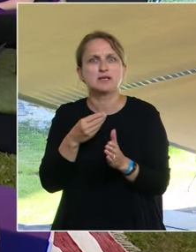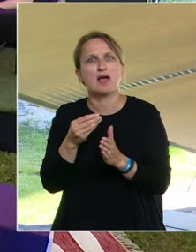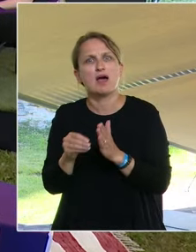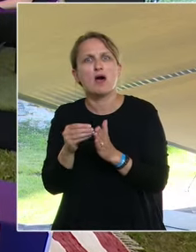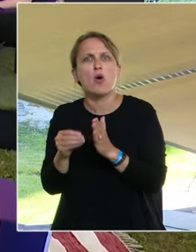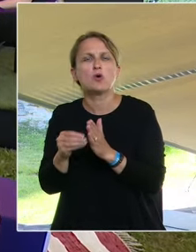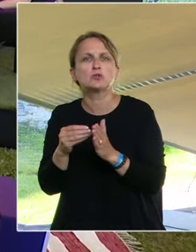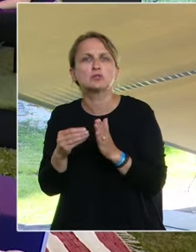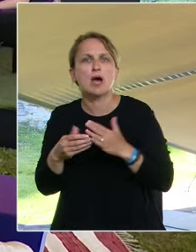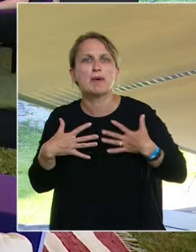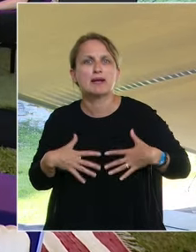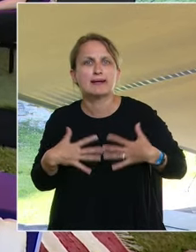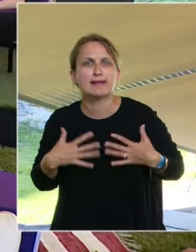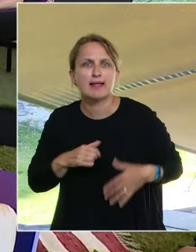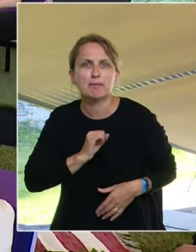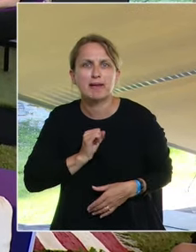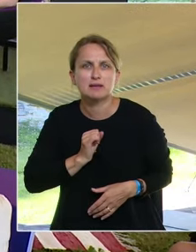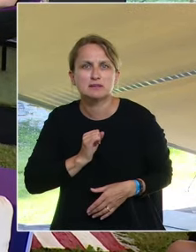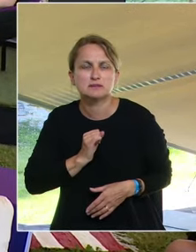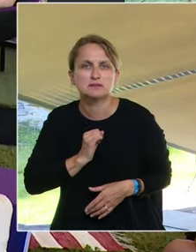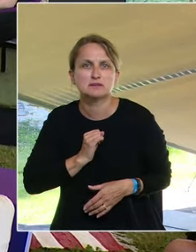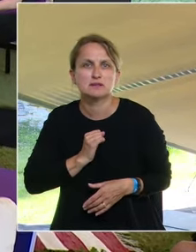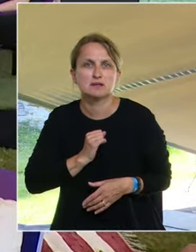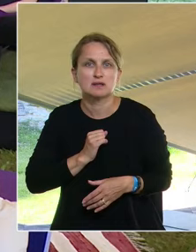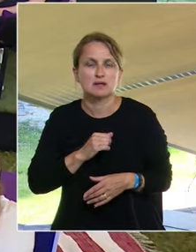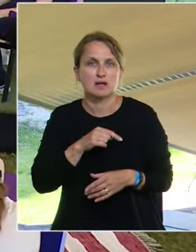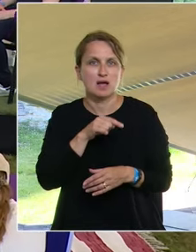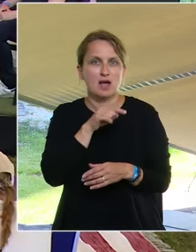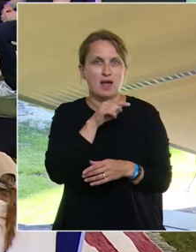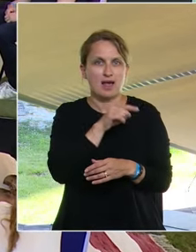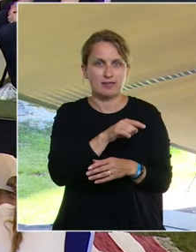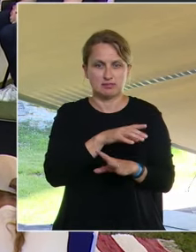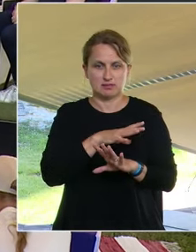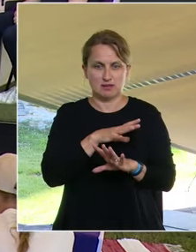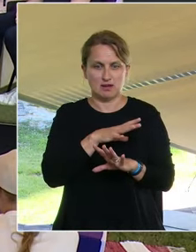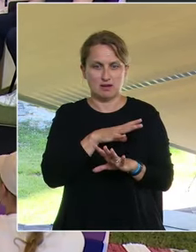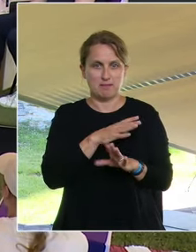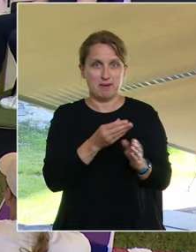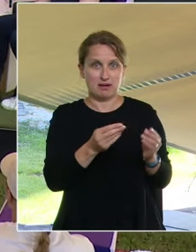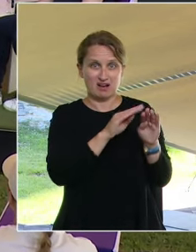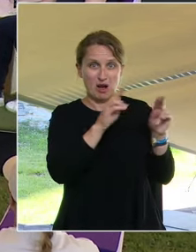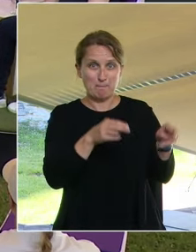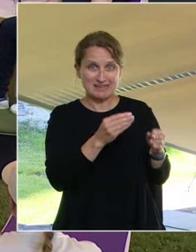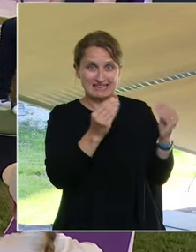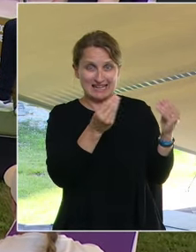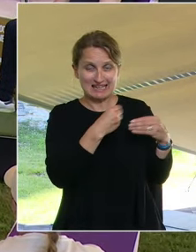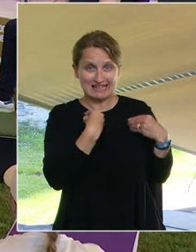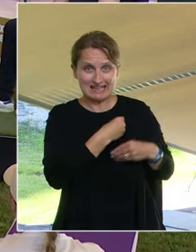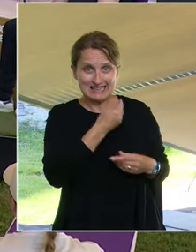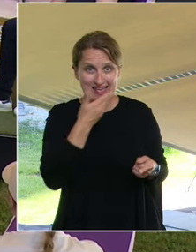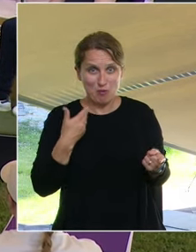wear in the cupboard. It's kind of, we need 2 pairs of trousers, one we wash and one we wear, that's it. So above this, what you're